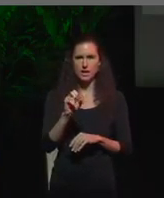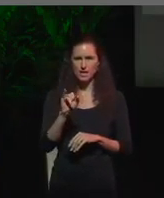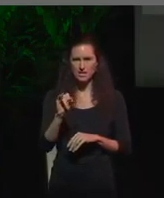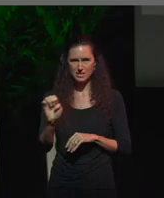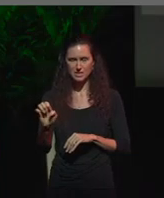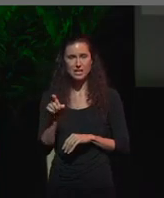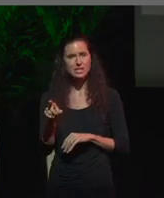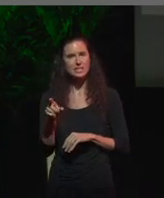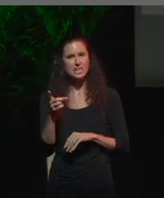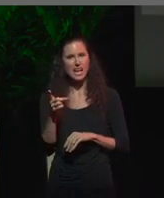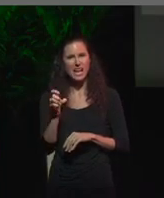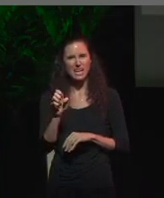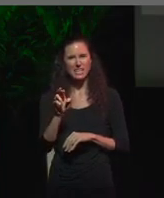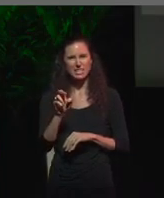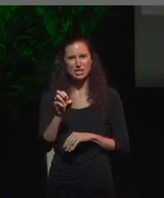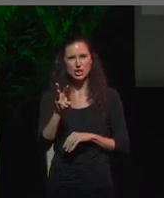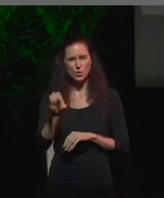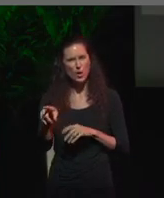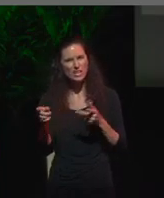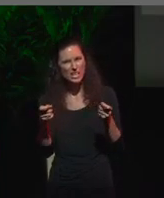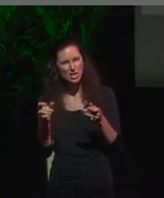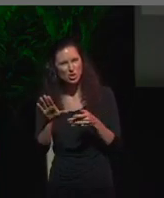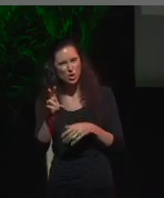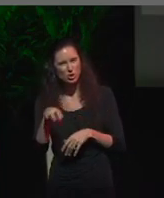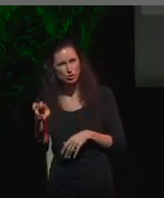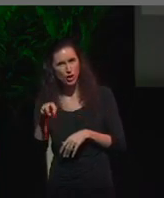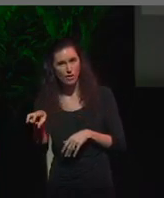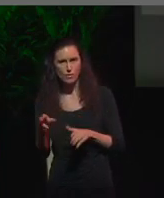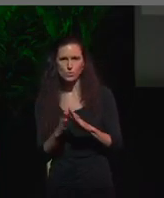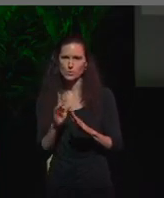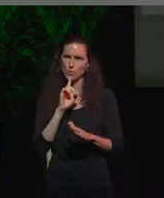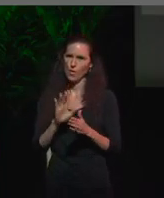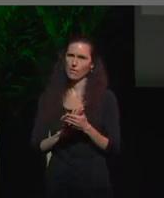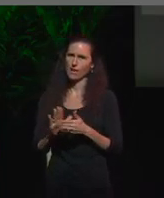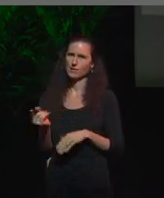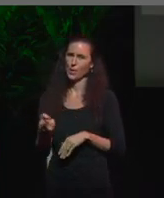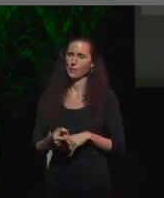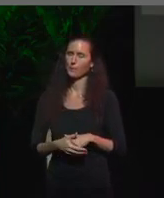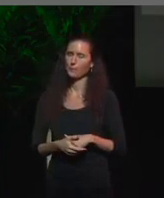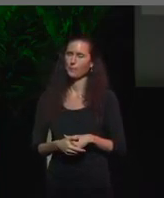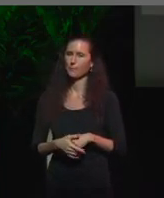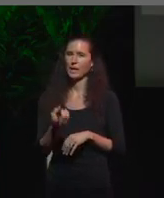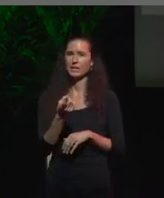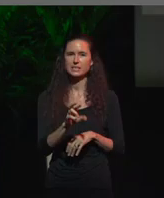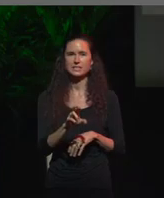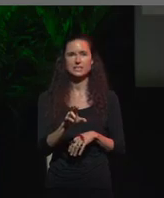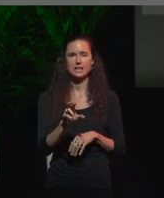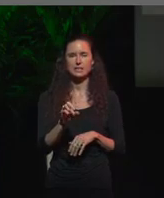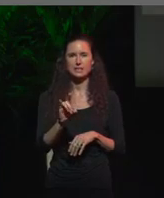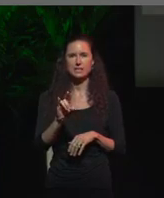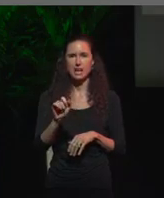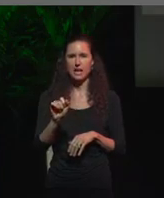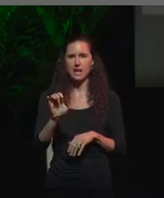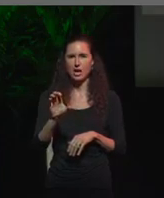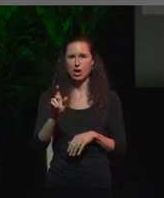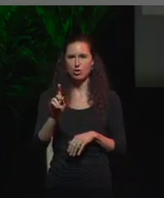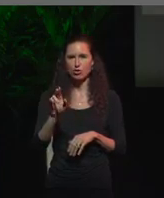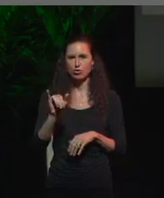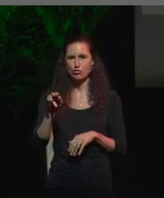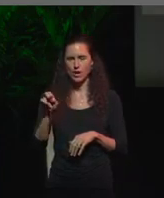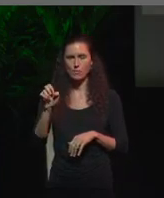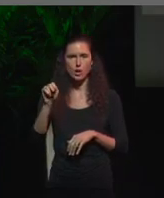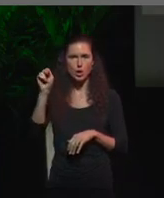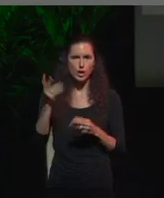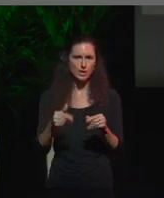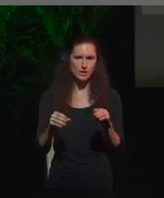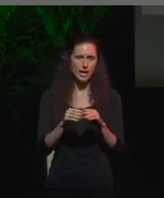he's the one that handles all your travel requests, so it would be really nice to Matthew. Dr. Terry Dyer Kramer at North Campus, Dr.